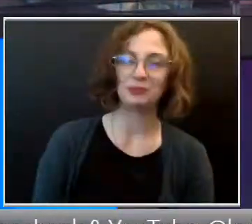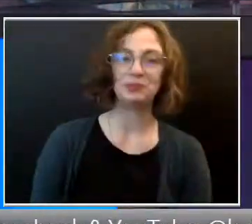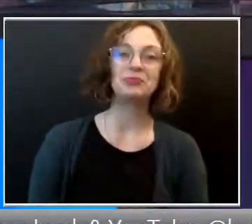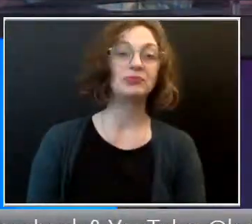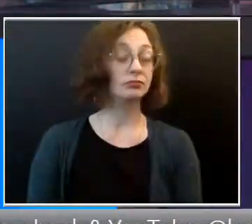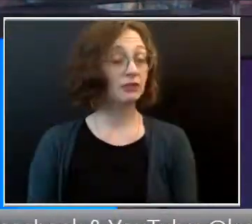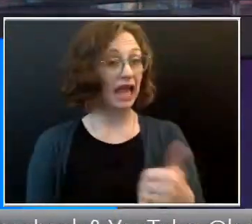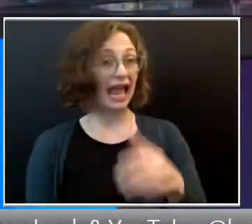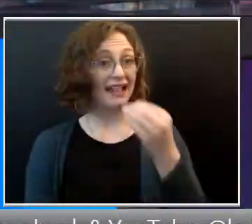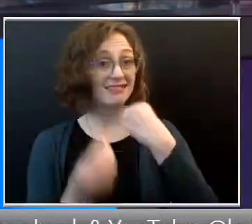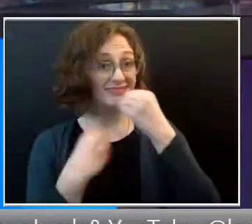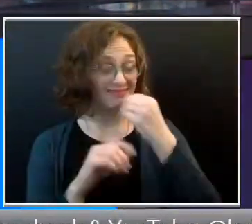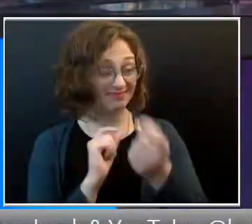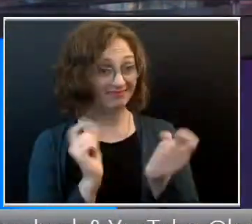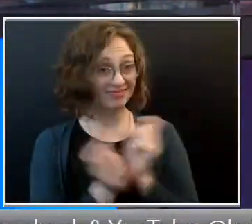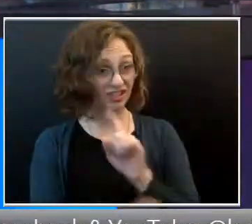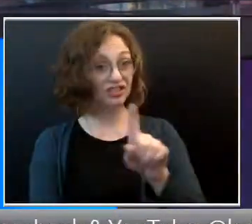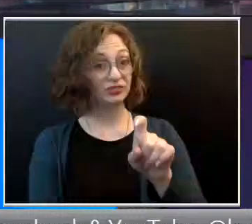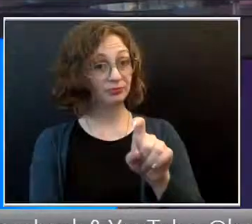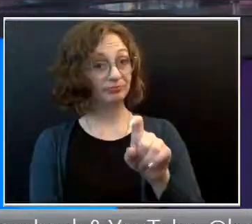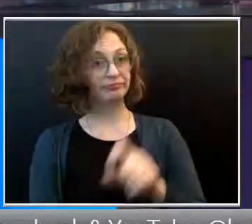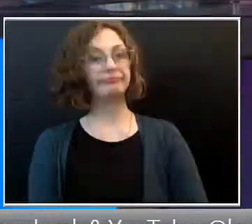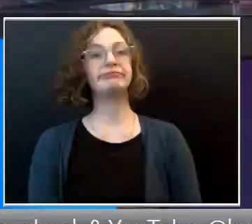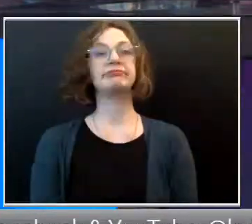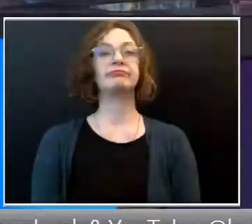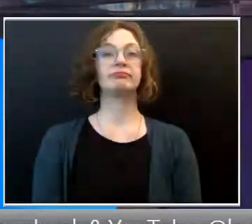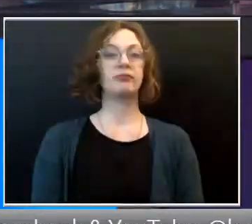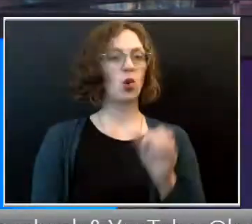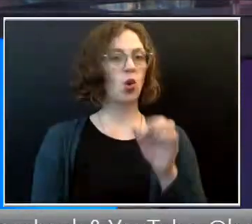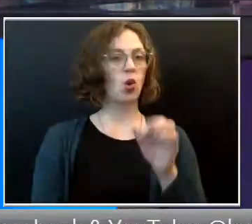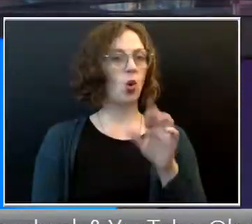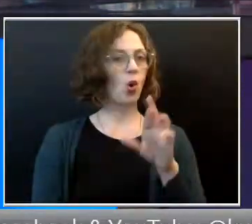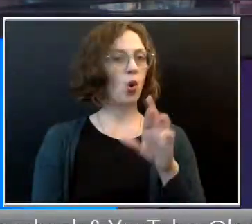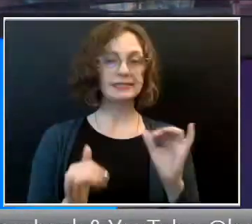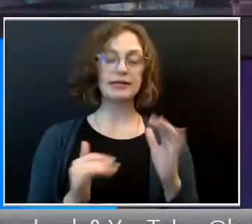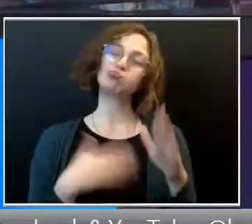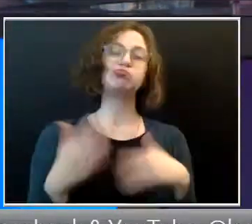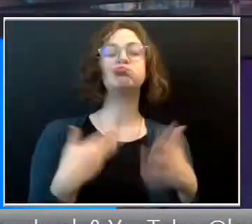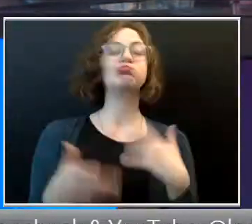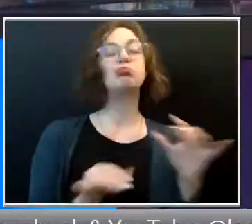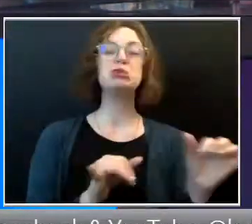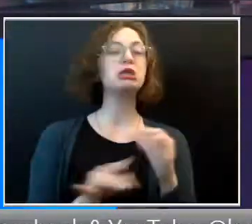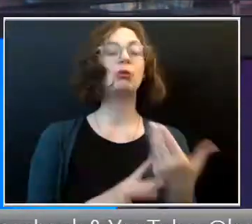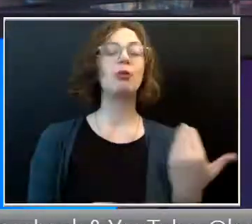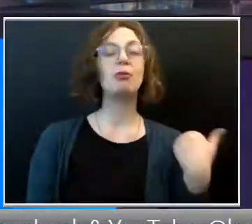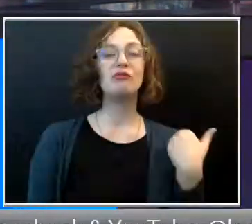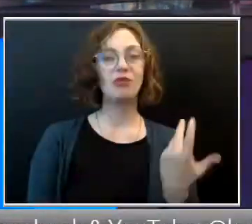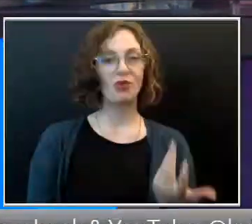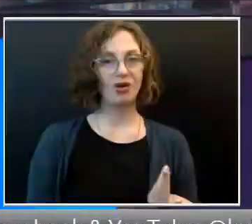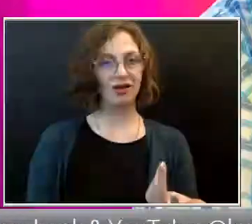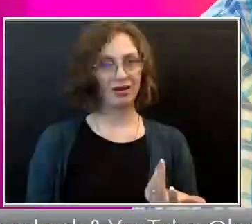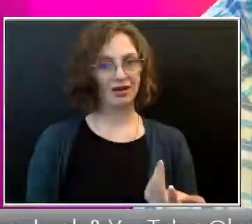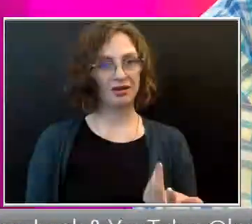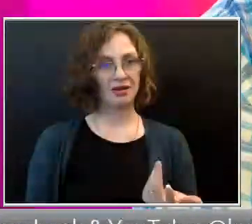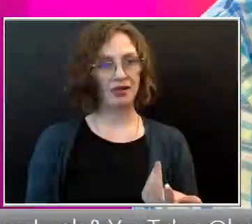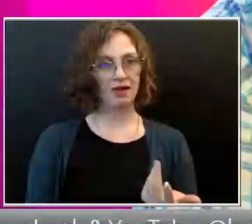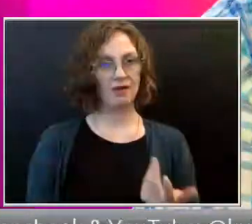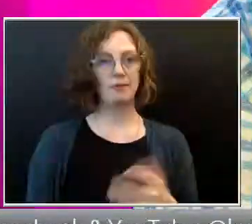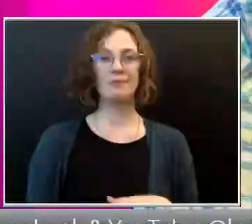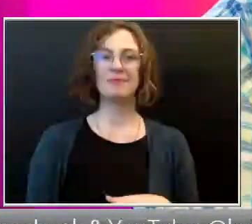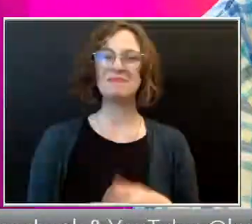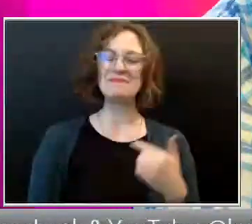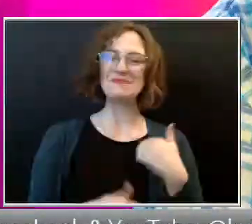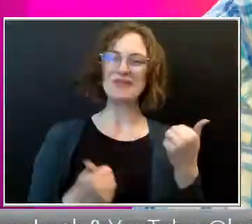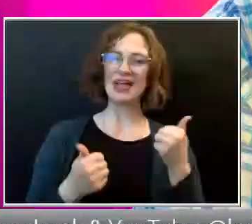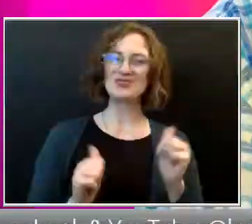that necessary at all, or are you still cruising ahead with what you were doing because it was healthy? Yeah, I try and maintain